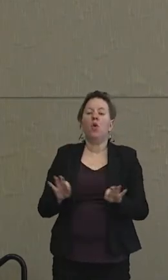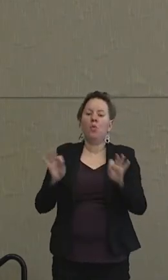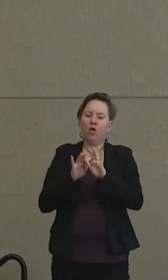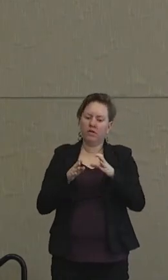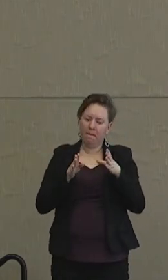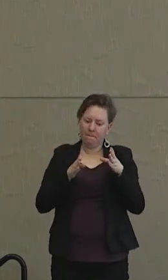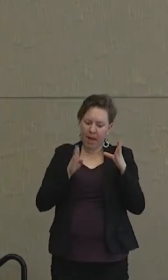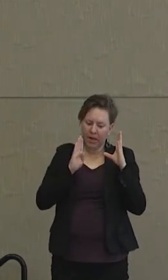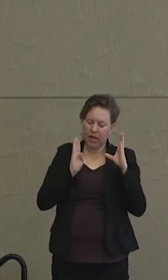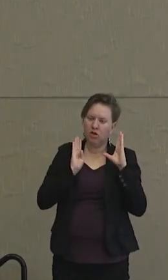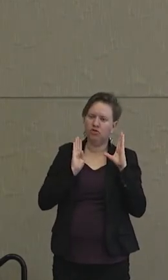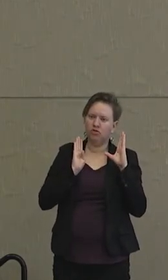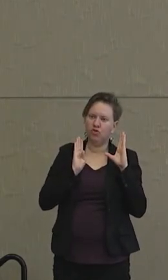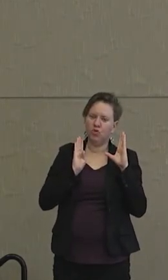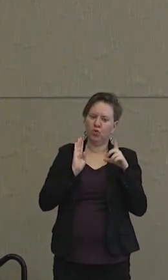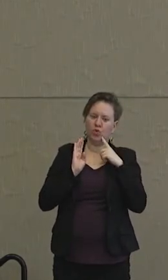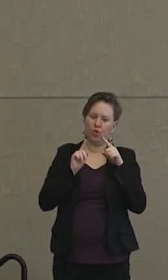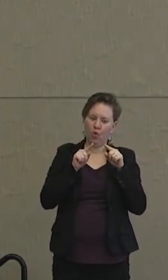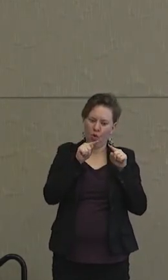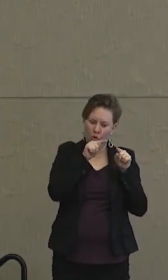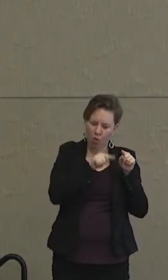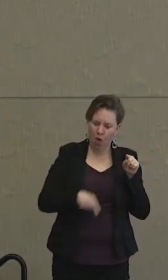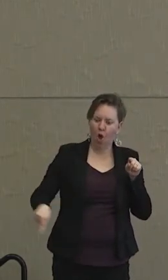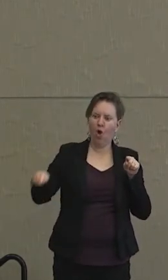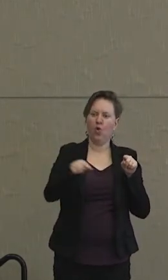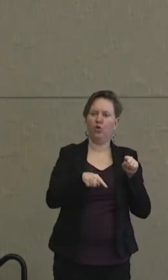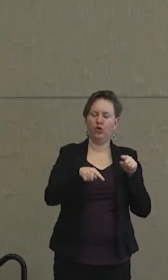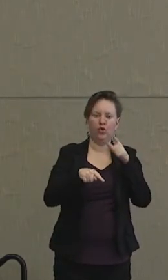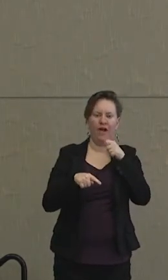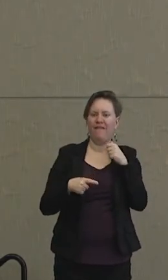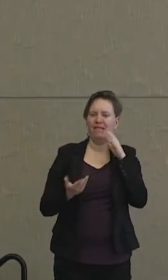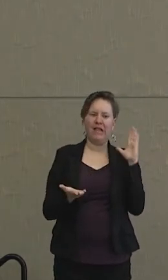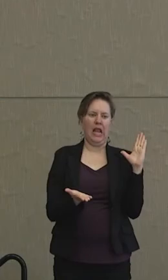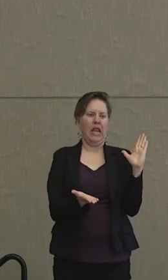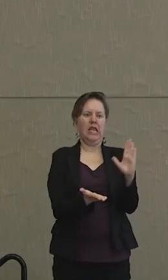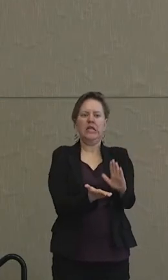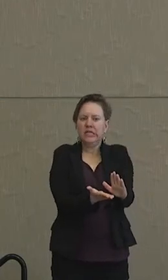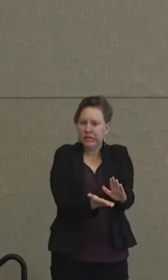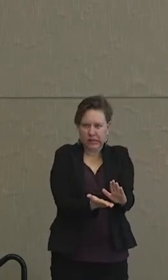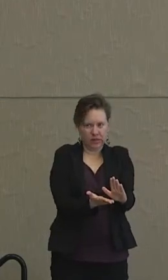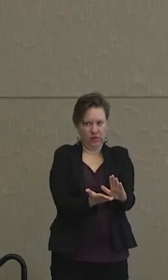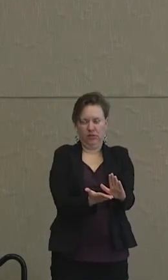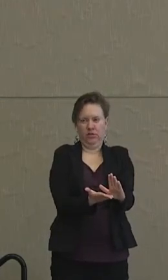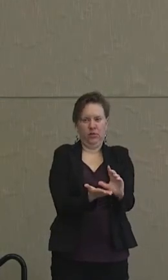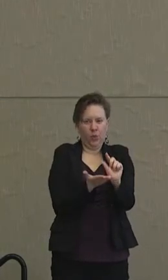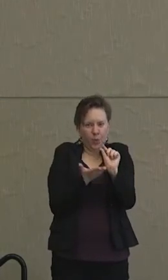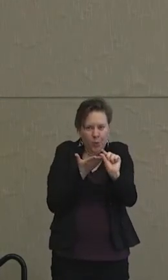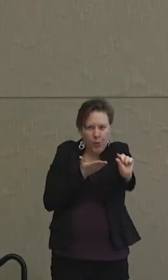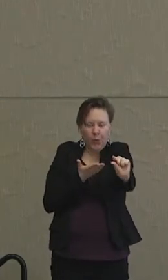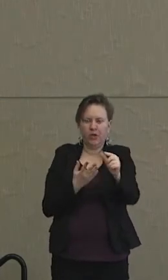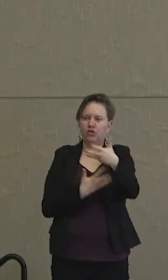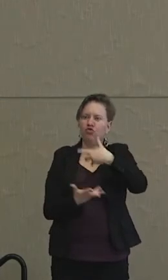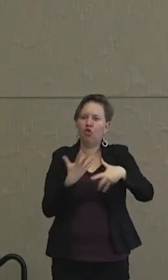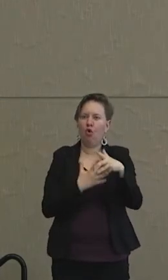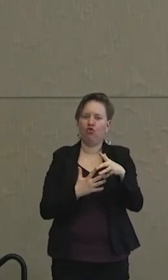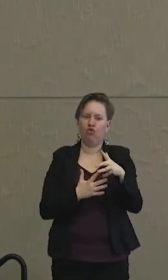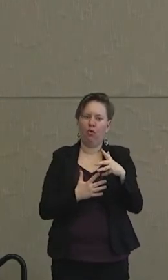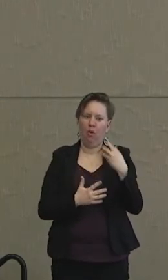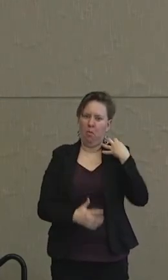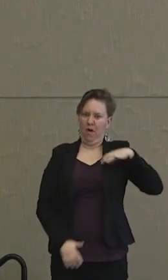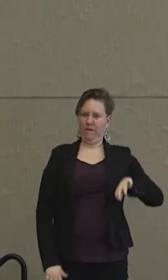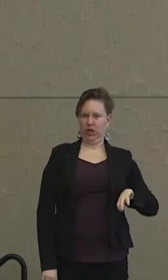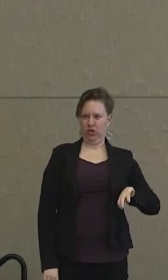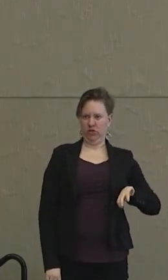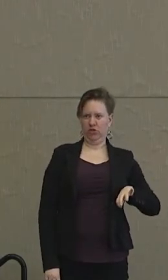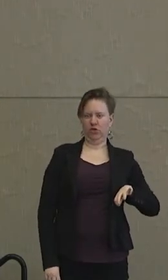paying attention to those who have the least kind of social privilege. Mm-hmm. Because